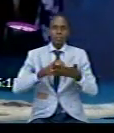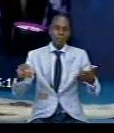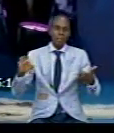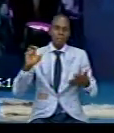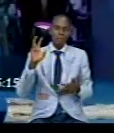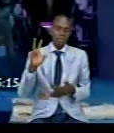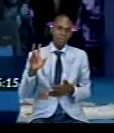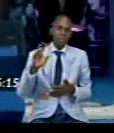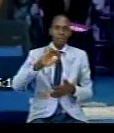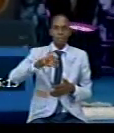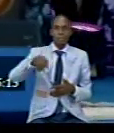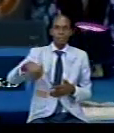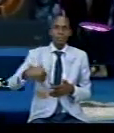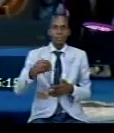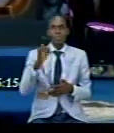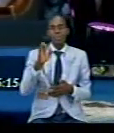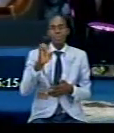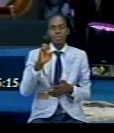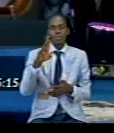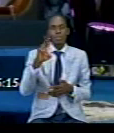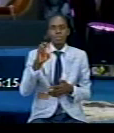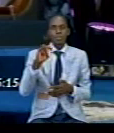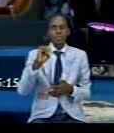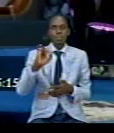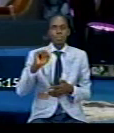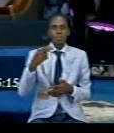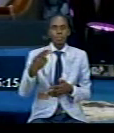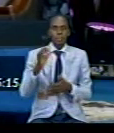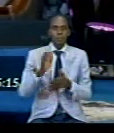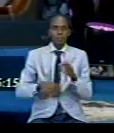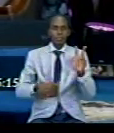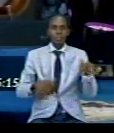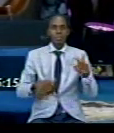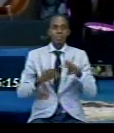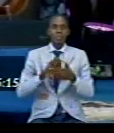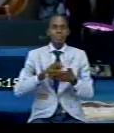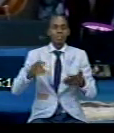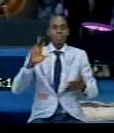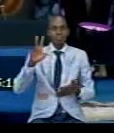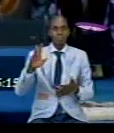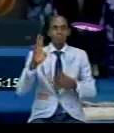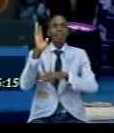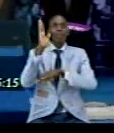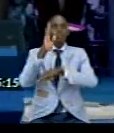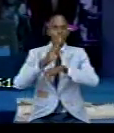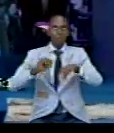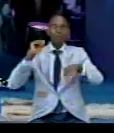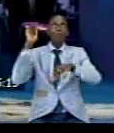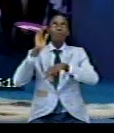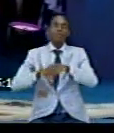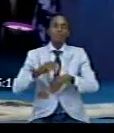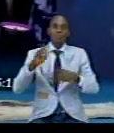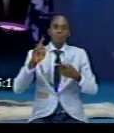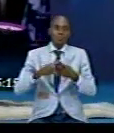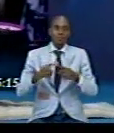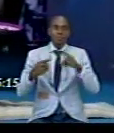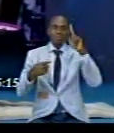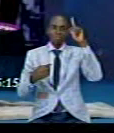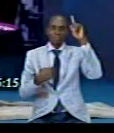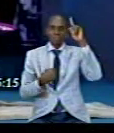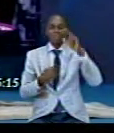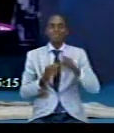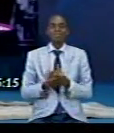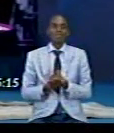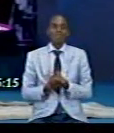Jeremiah chapter 33, verse 3. Call unto me. That's